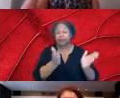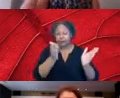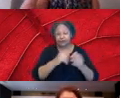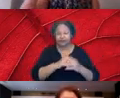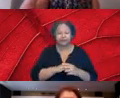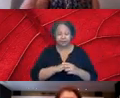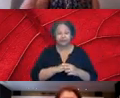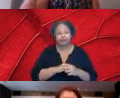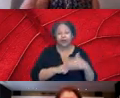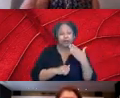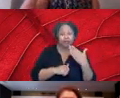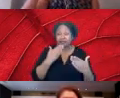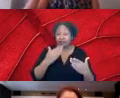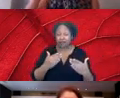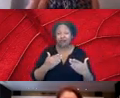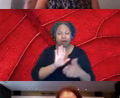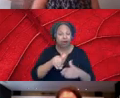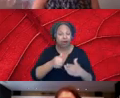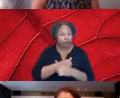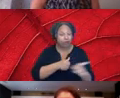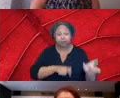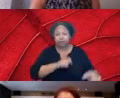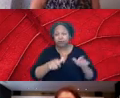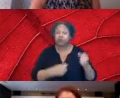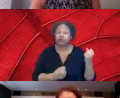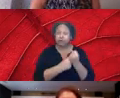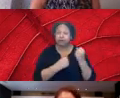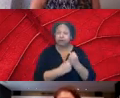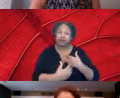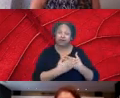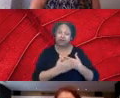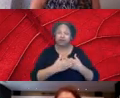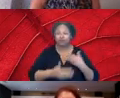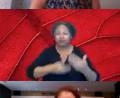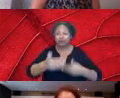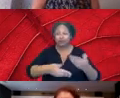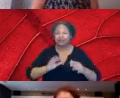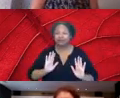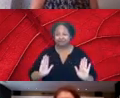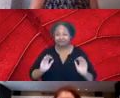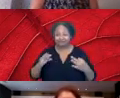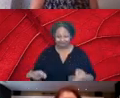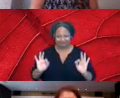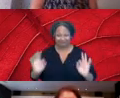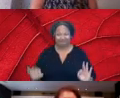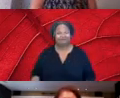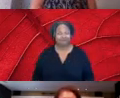And I thank you to all of those who supported the consultation process for this award. Next slide.